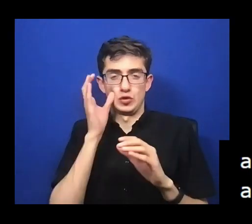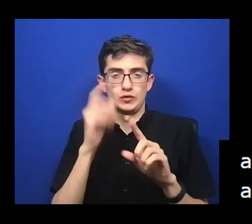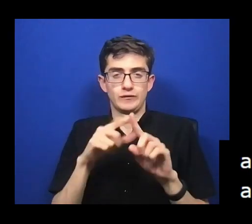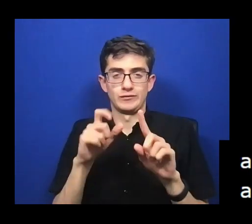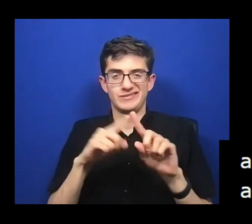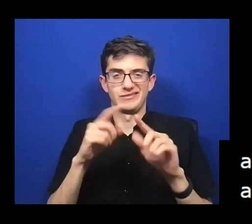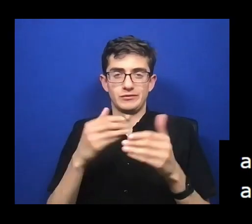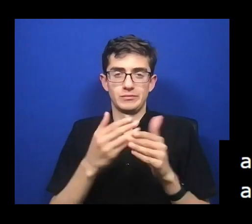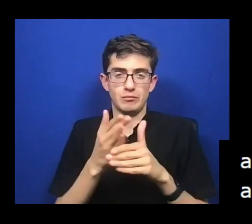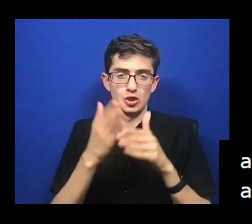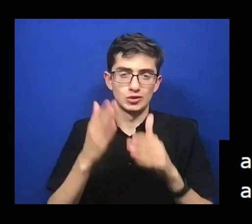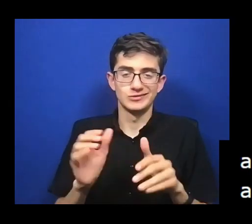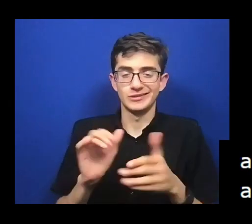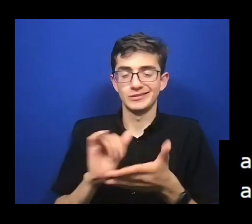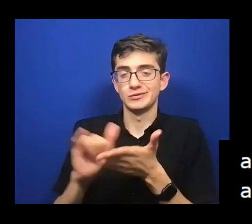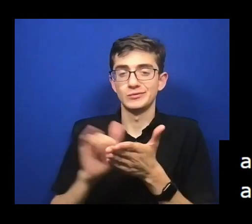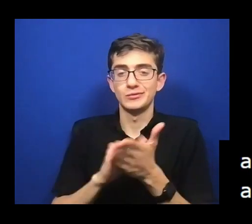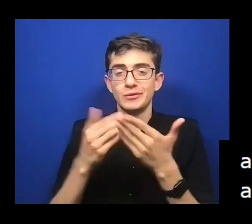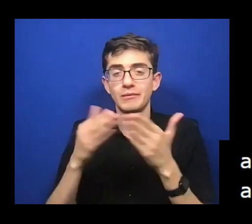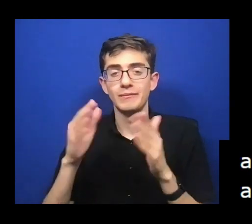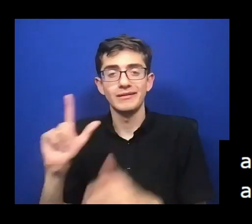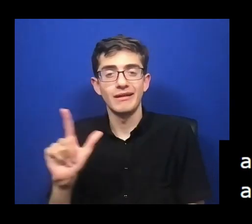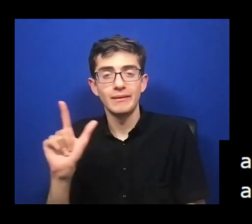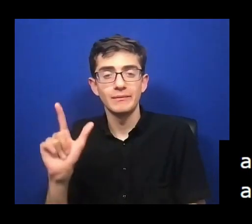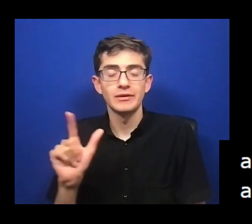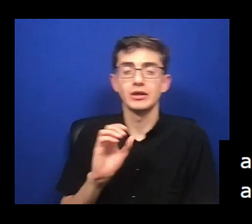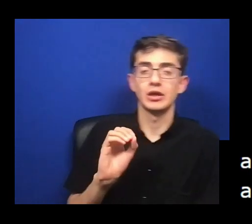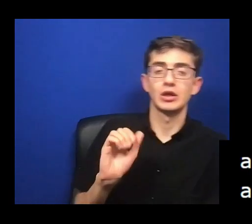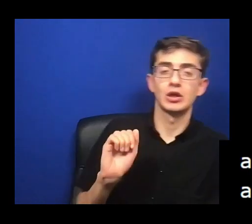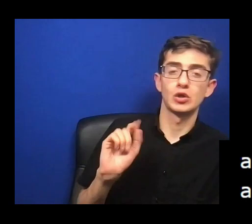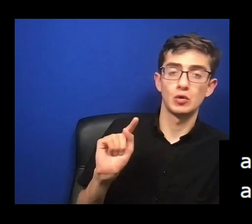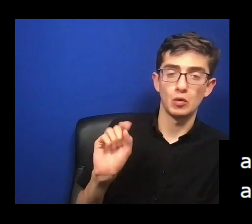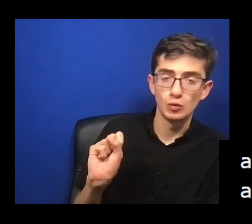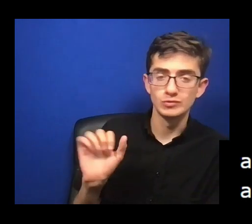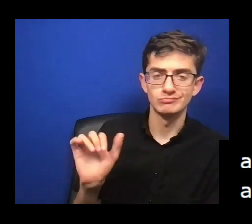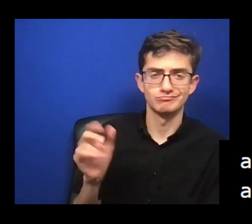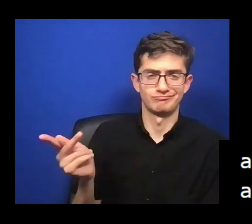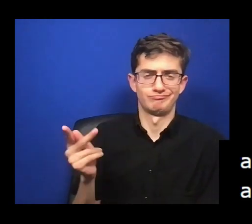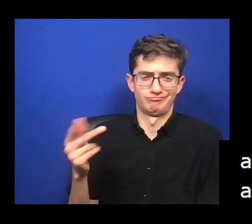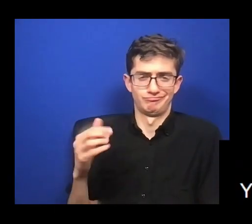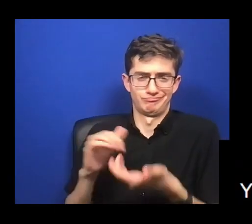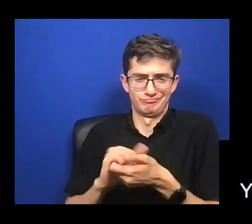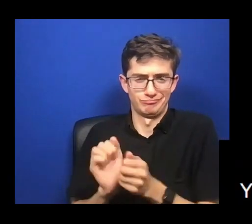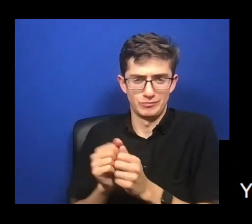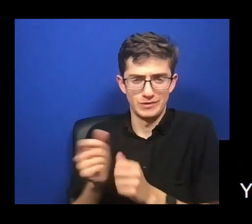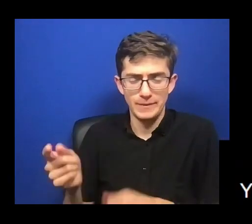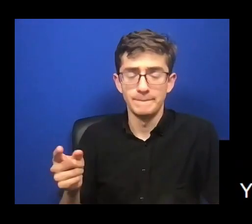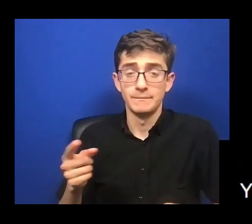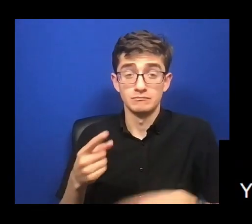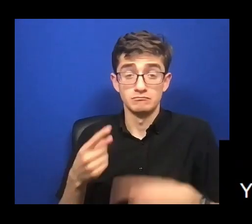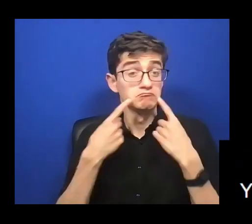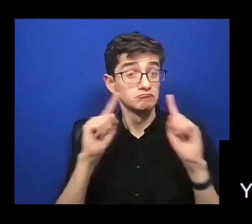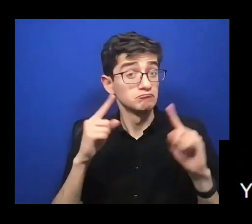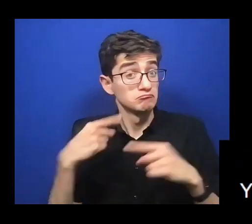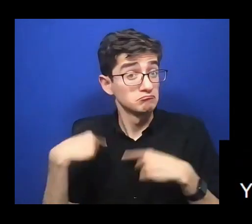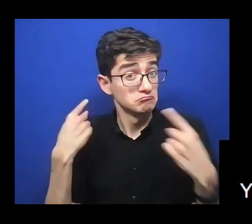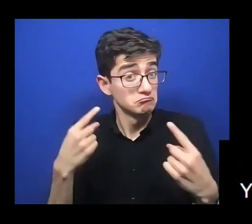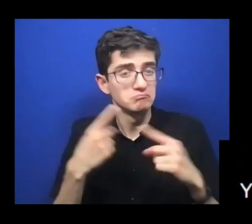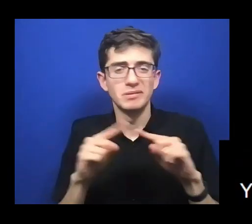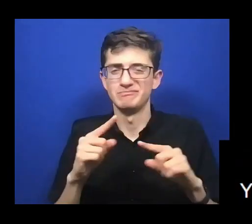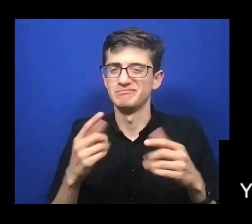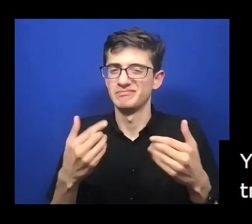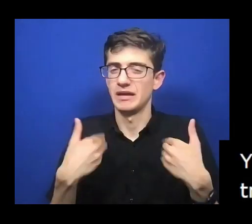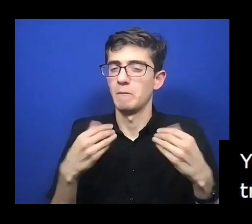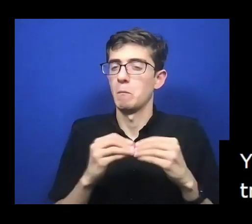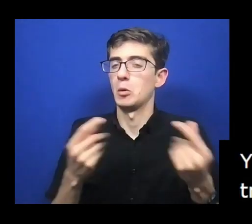Library, as well as Oats. But even with these successes, there's still more work to be done. From the work that we've done in terms of reaching